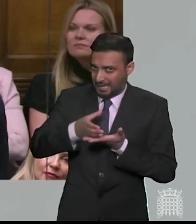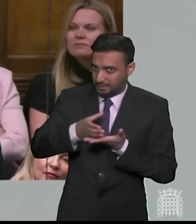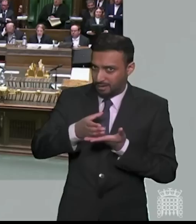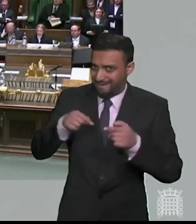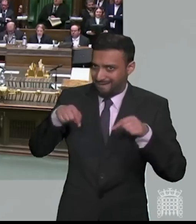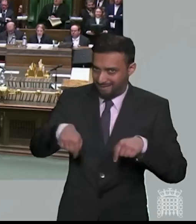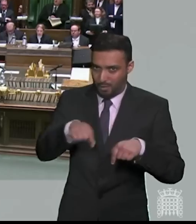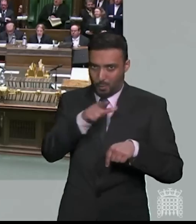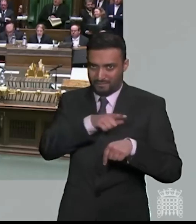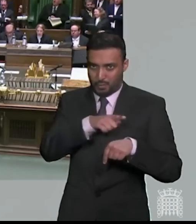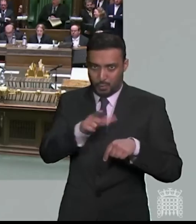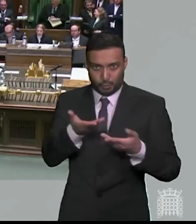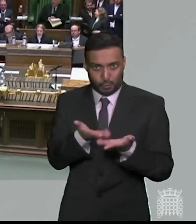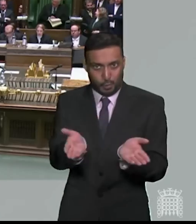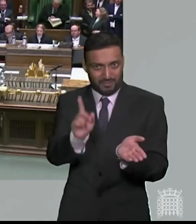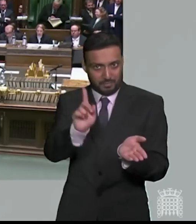working?